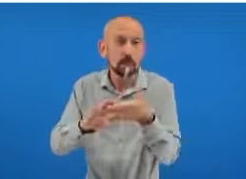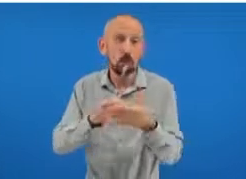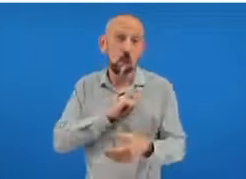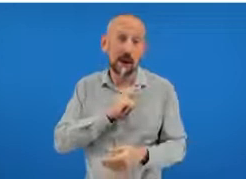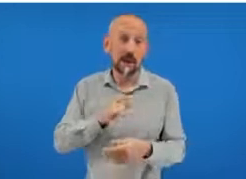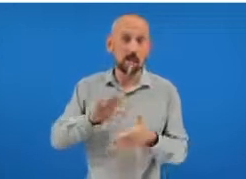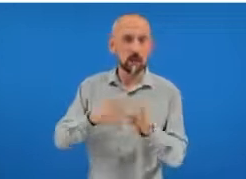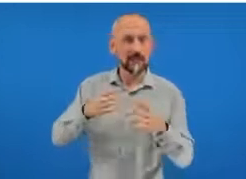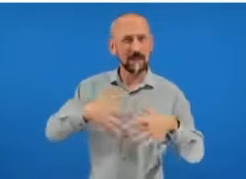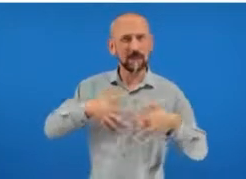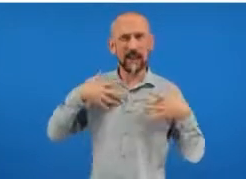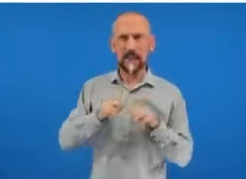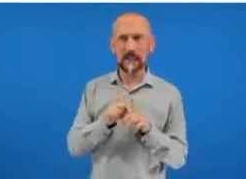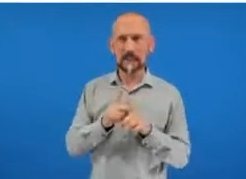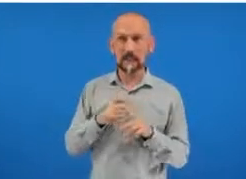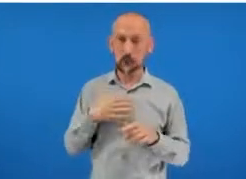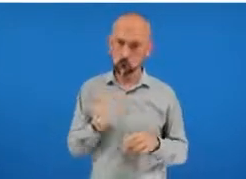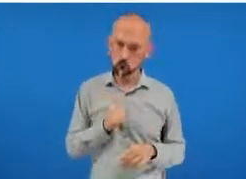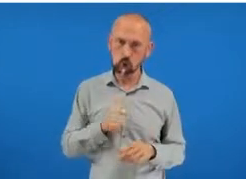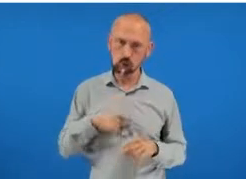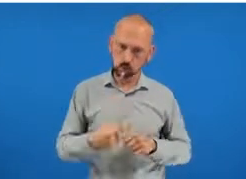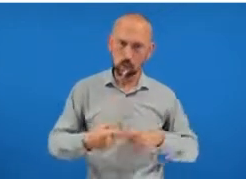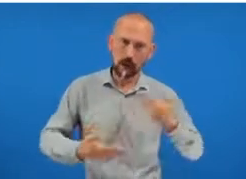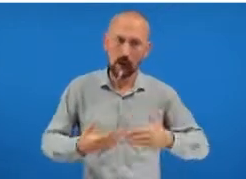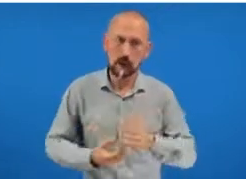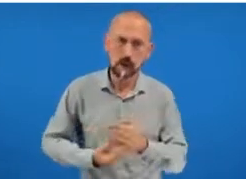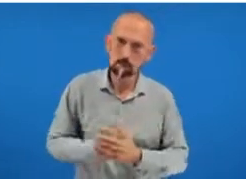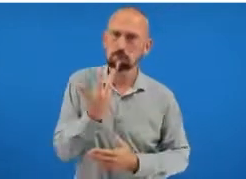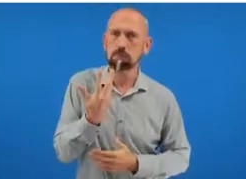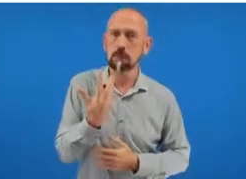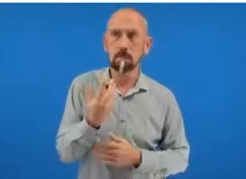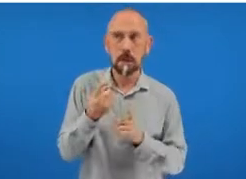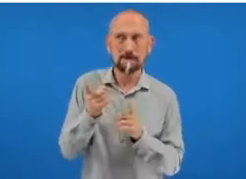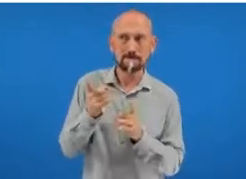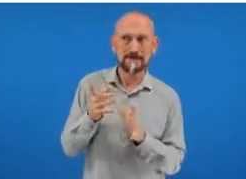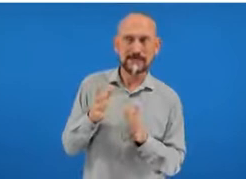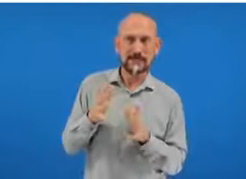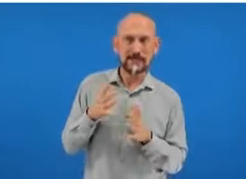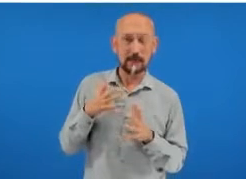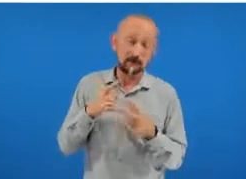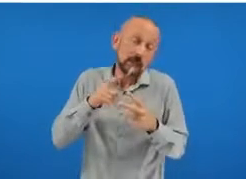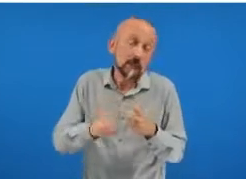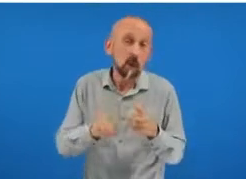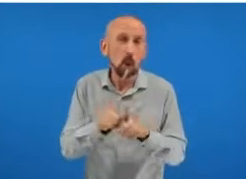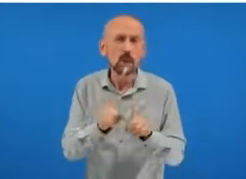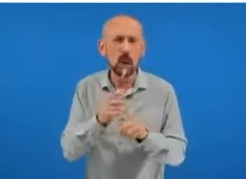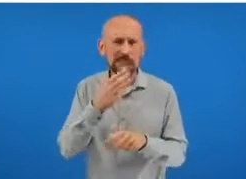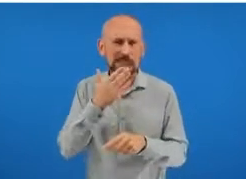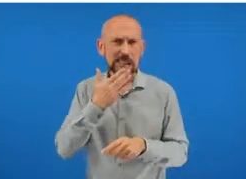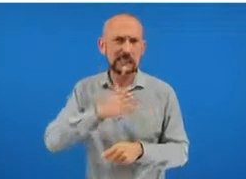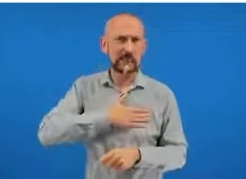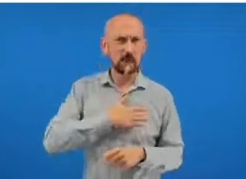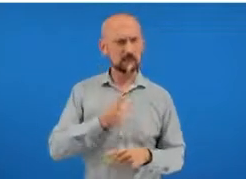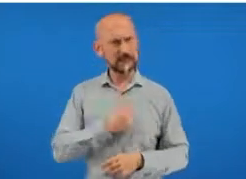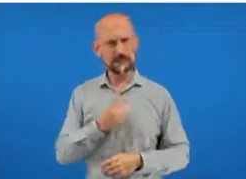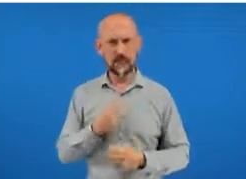as quickly as I should. But also, I guess, to break that stigma. I'm a 6-foot rugby playing